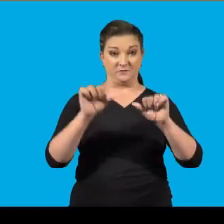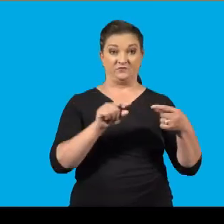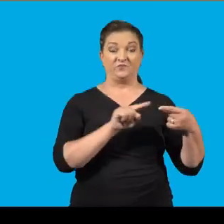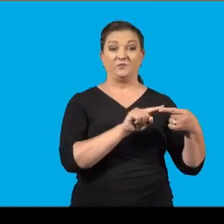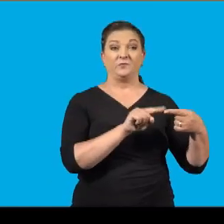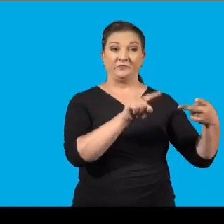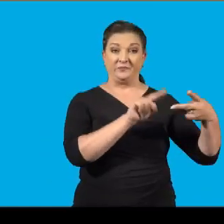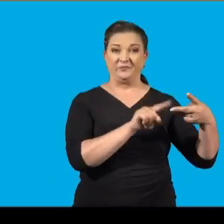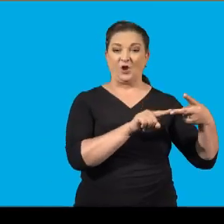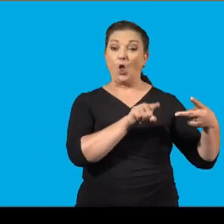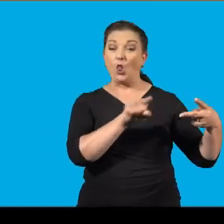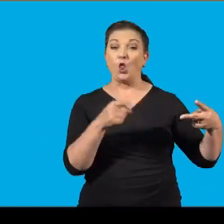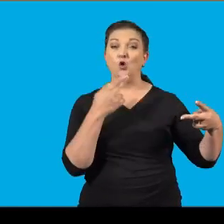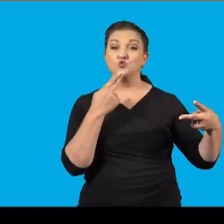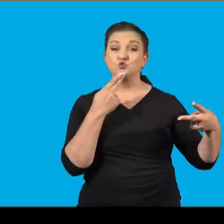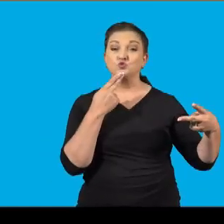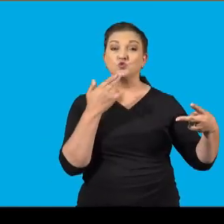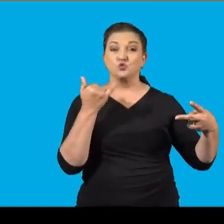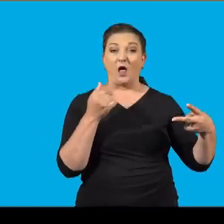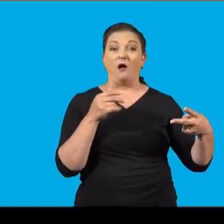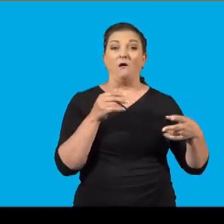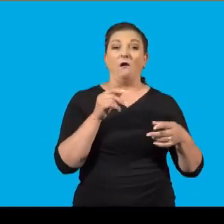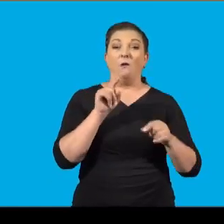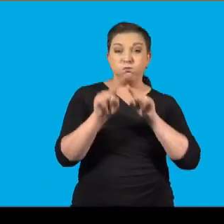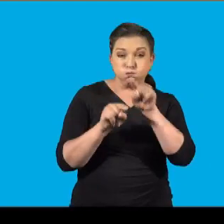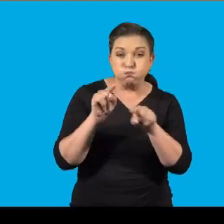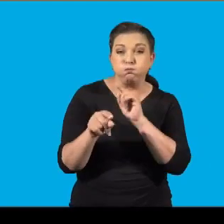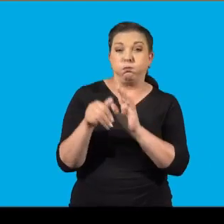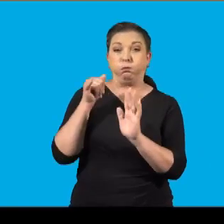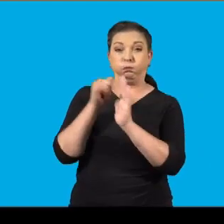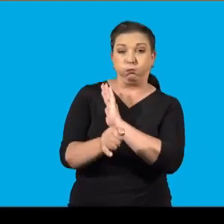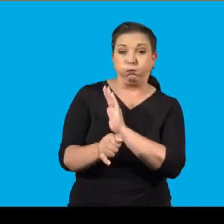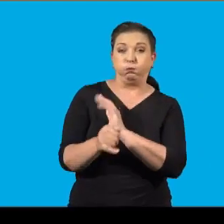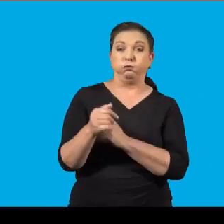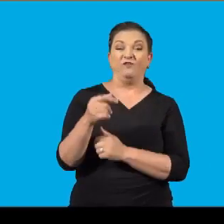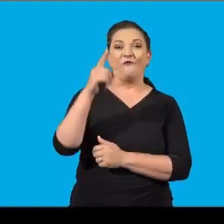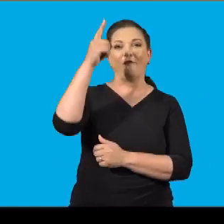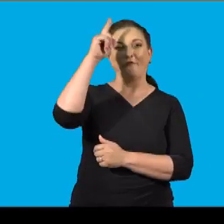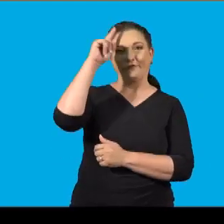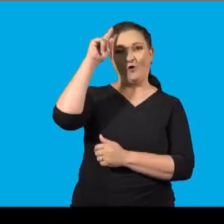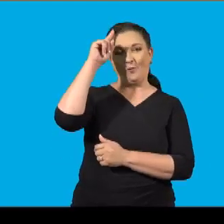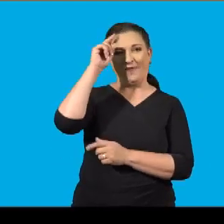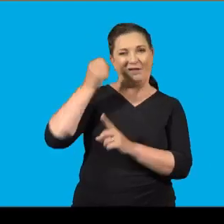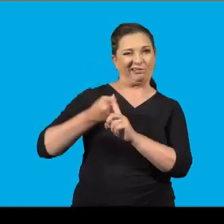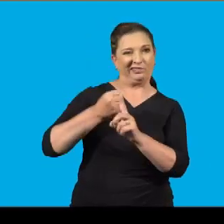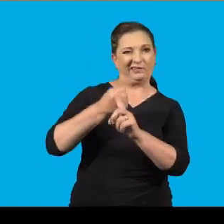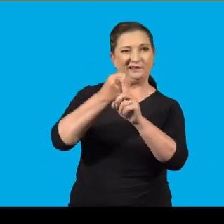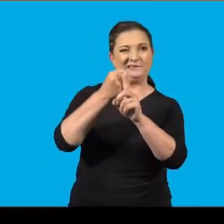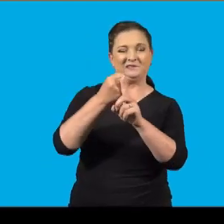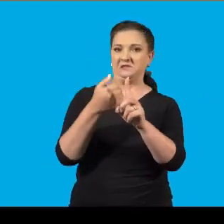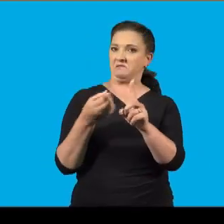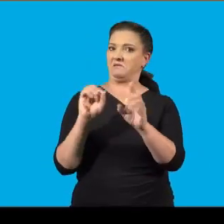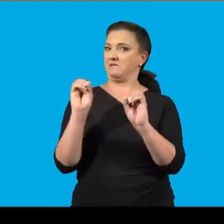going to underline, those who tortured and killed Black activists to be scot-free. So that is why Black